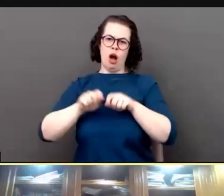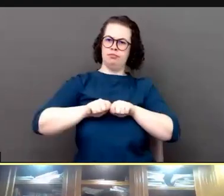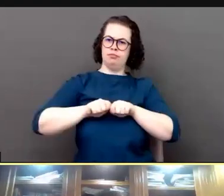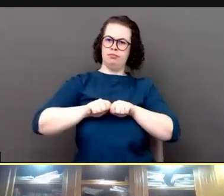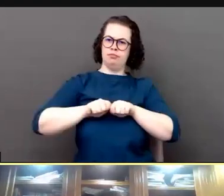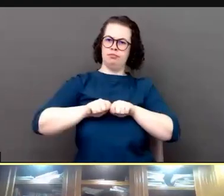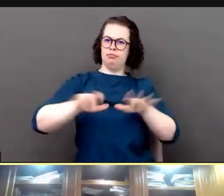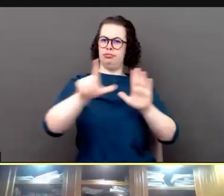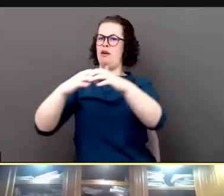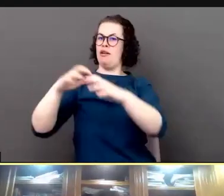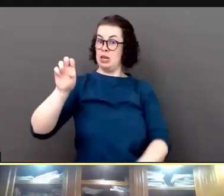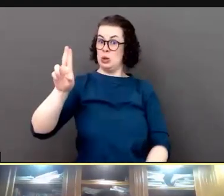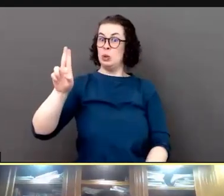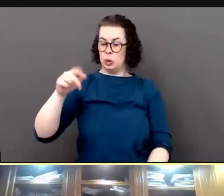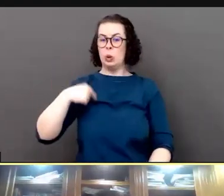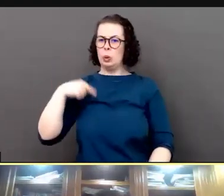really